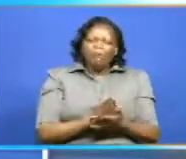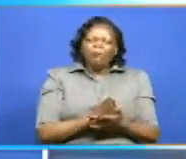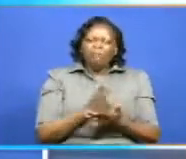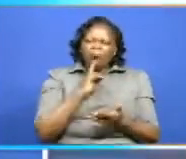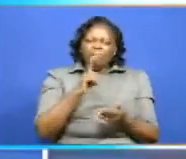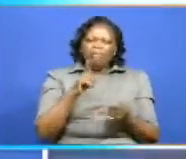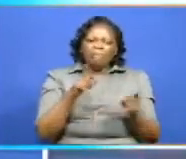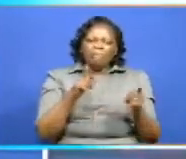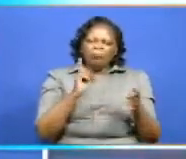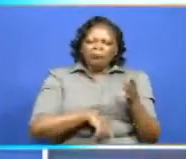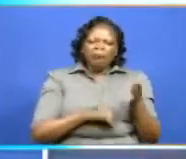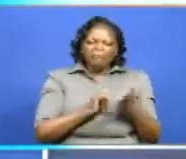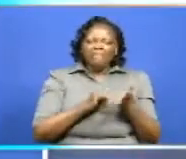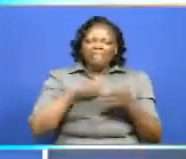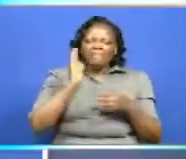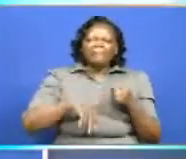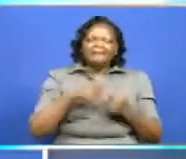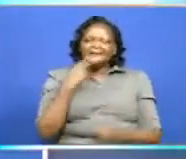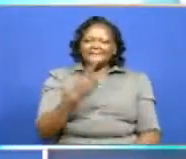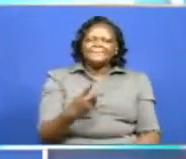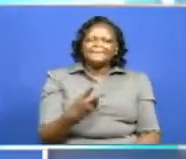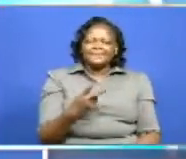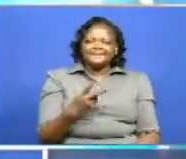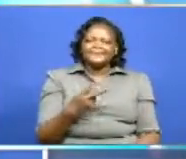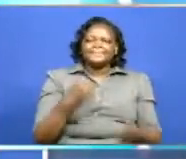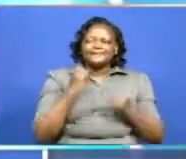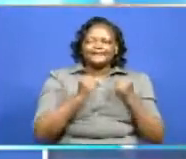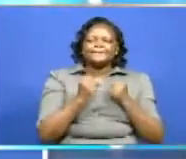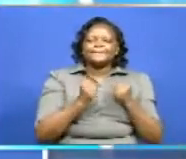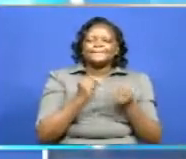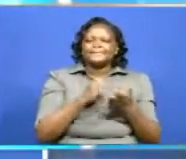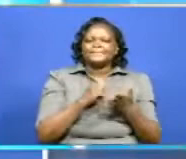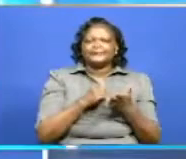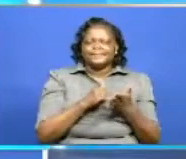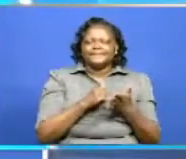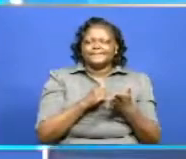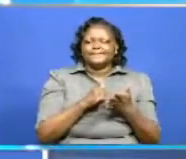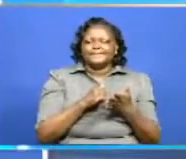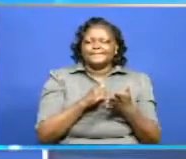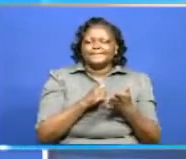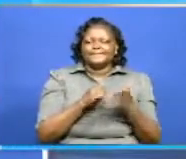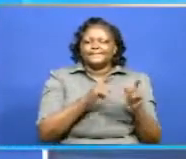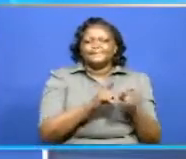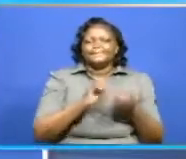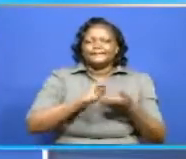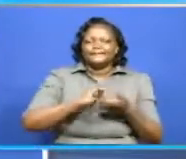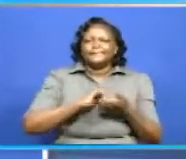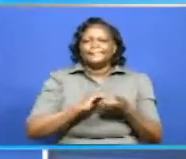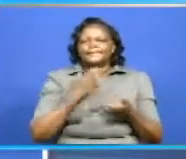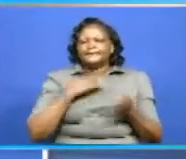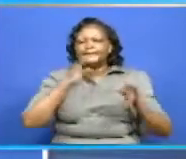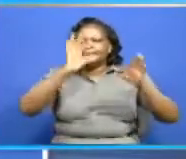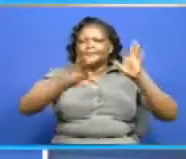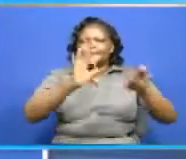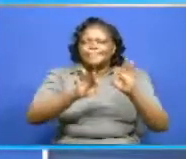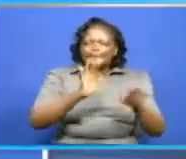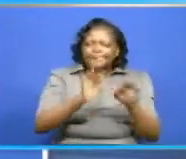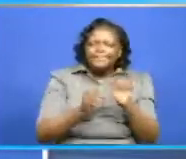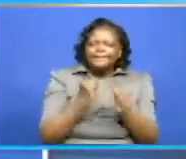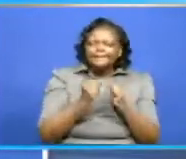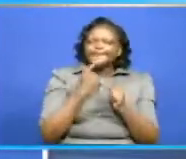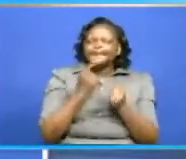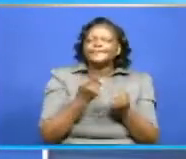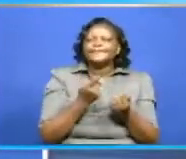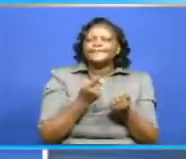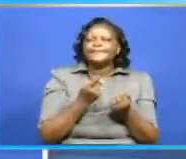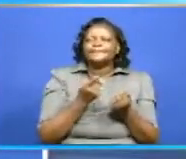also said more than 200 athletes will feature in six events tomorrow as the Federation seeks to select athletes who will be